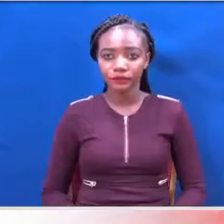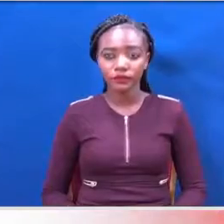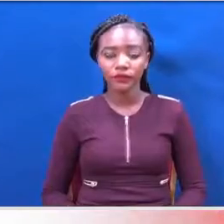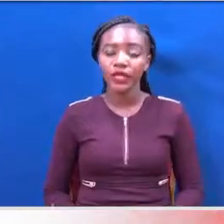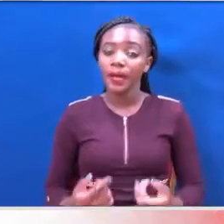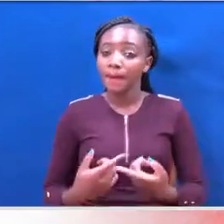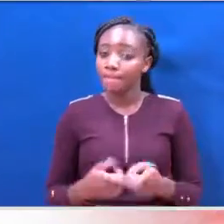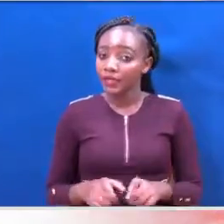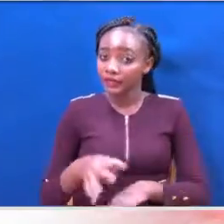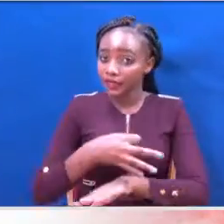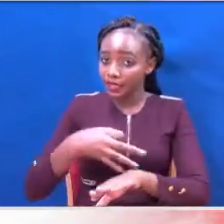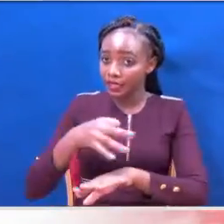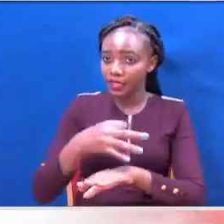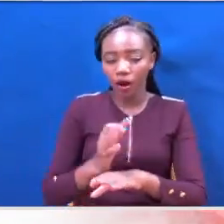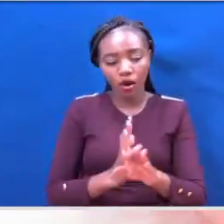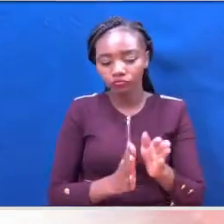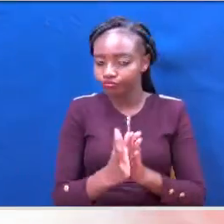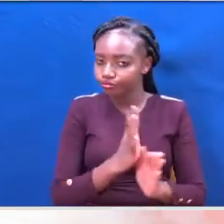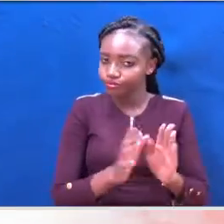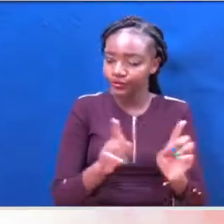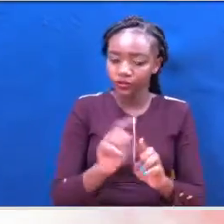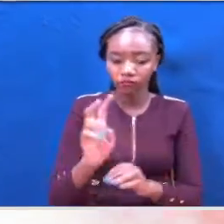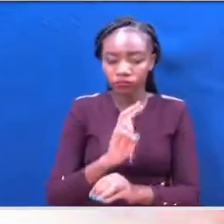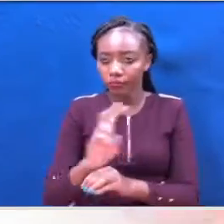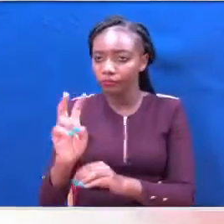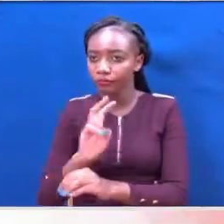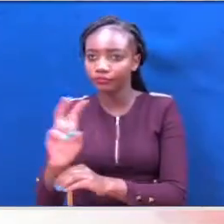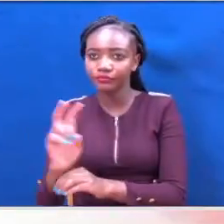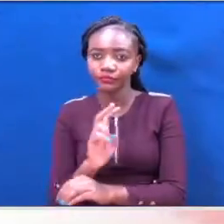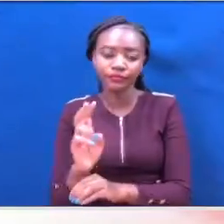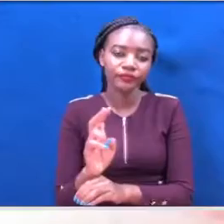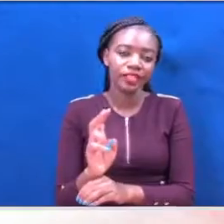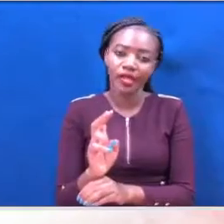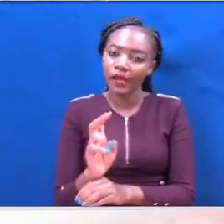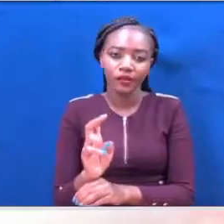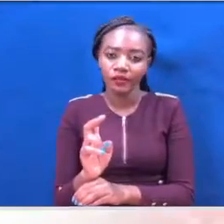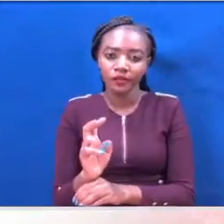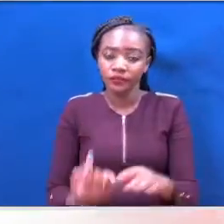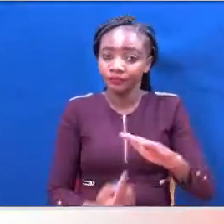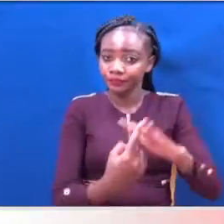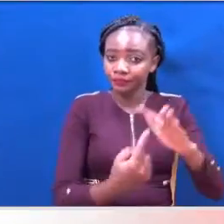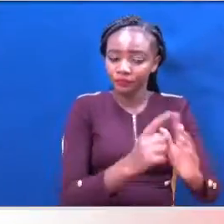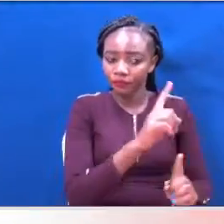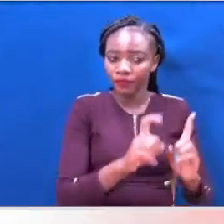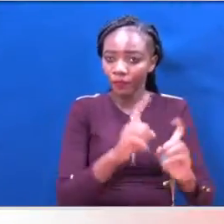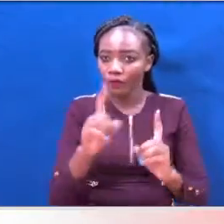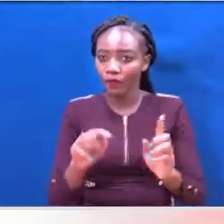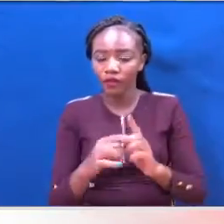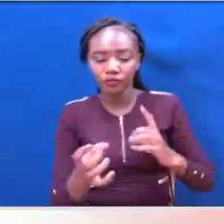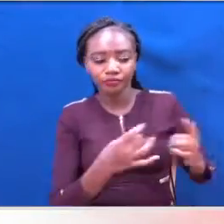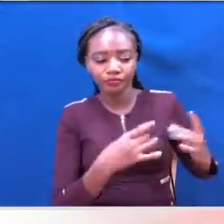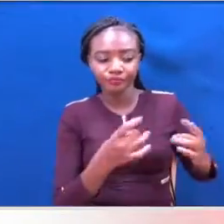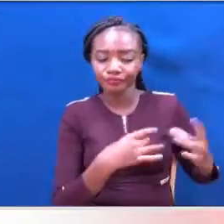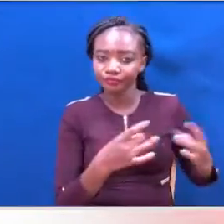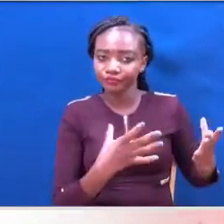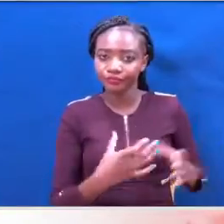But the three-hour relocation of matatus from their usual railway station terminus as the Nairobi CBD decongestion plan by